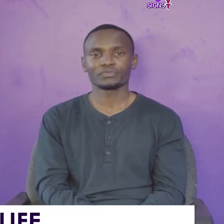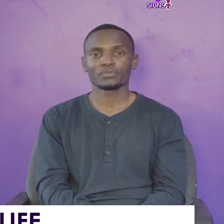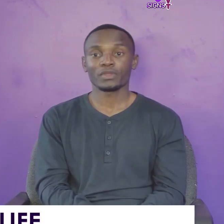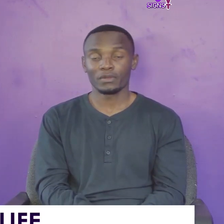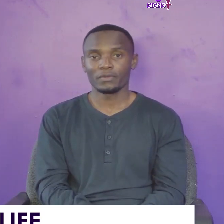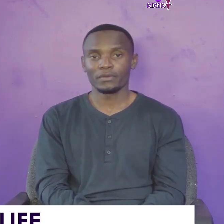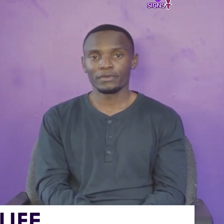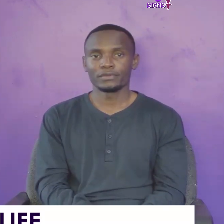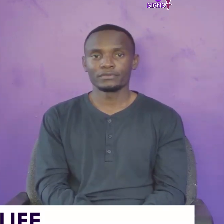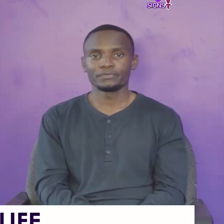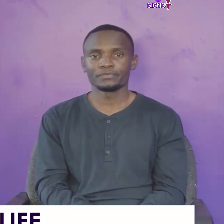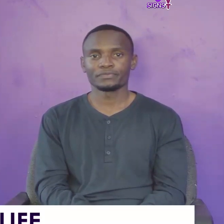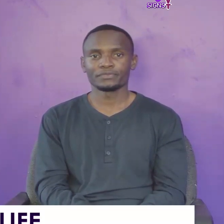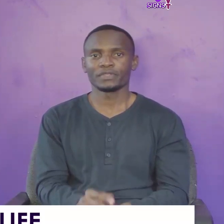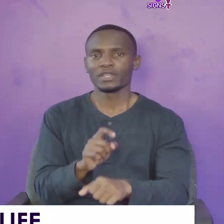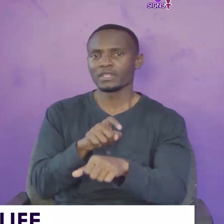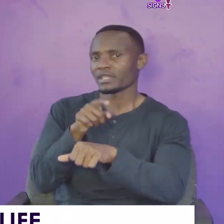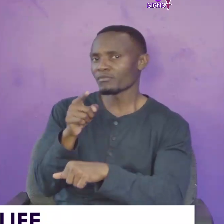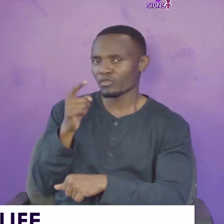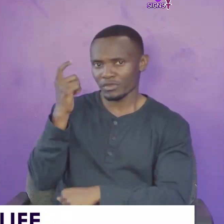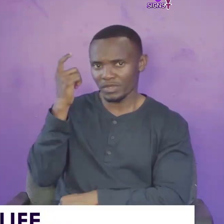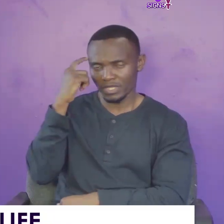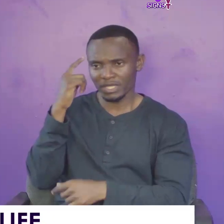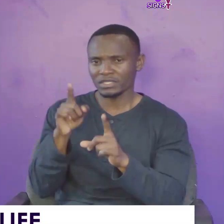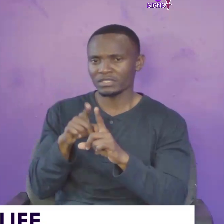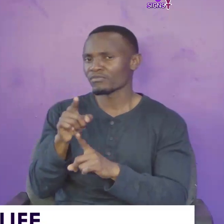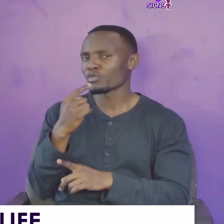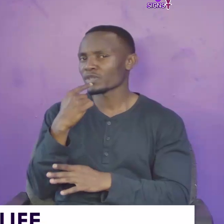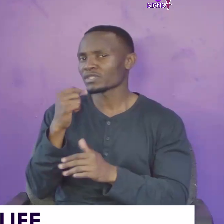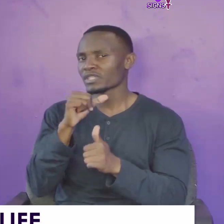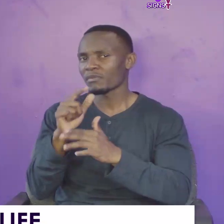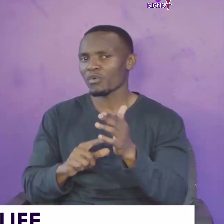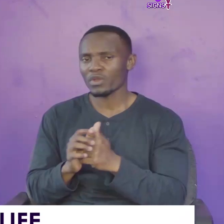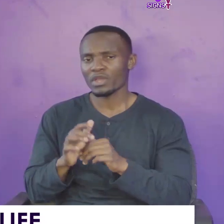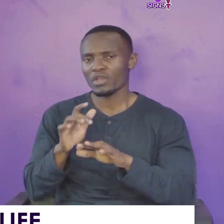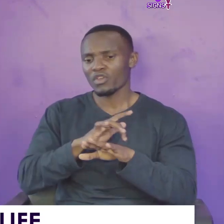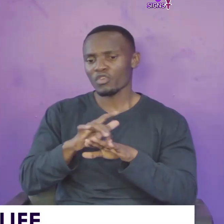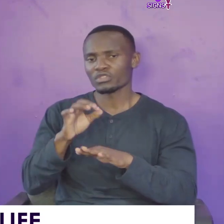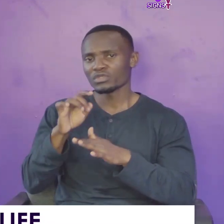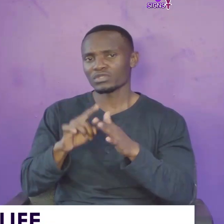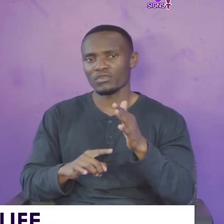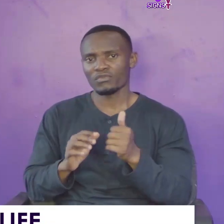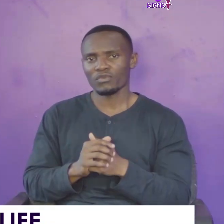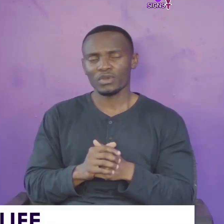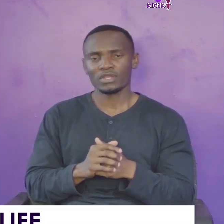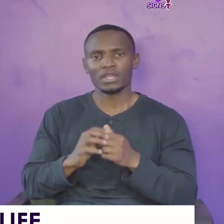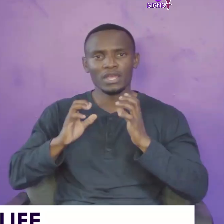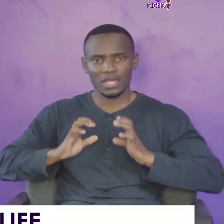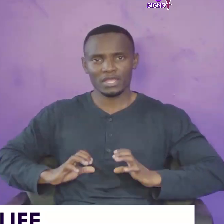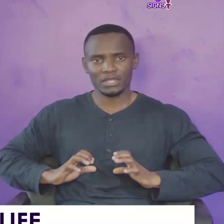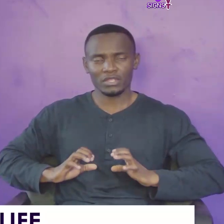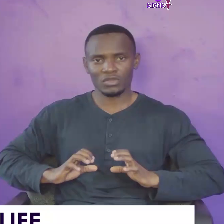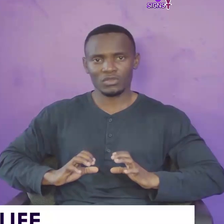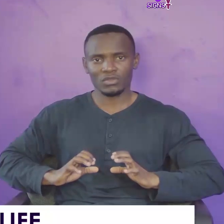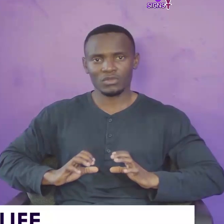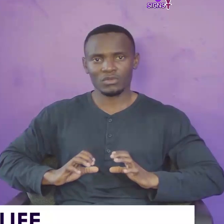it, you remember, I think we skipped this. You had mentioned about consequences of ethical lapses. Yeah. Yes,